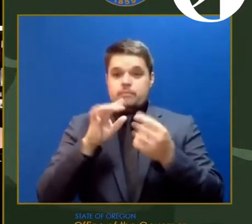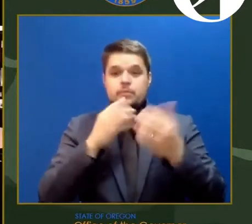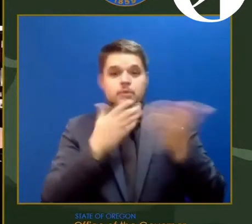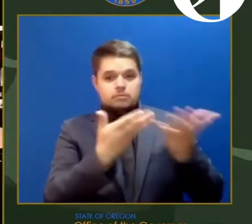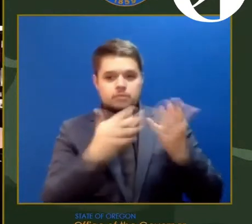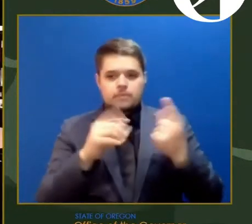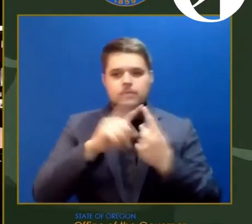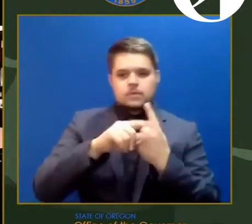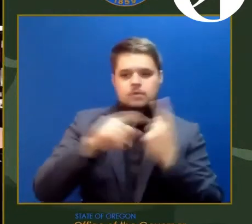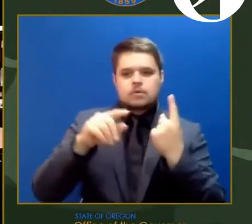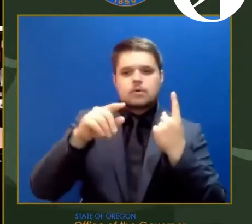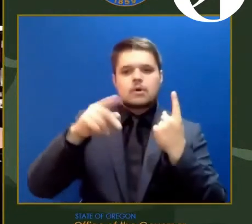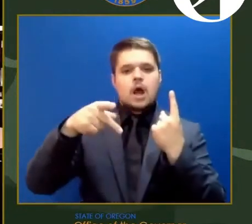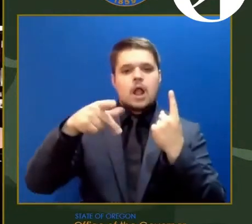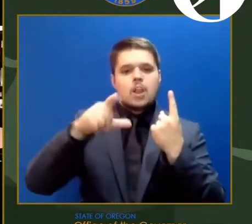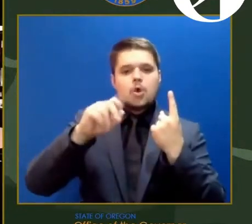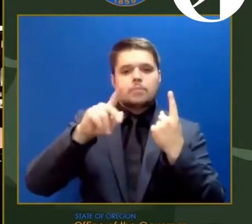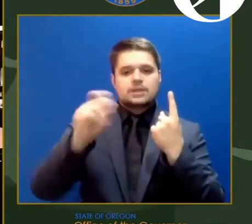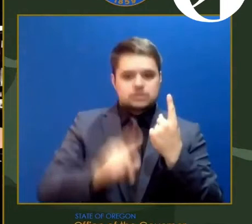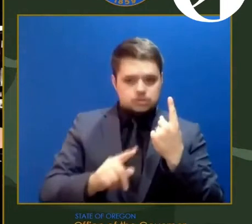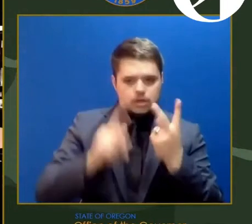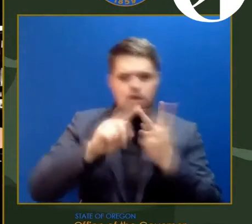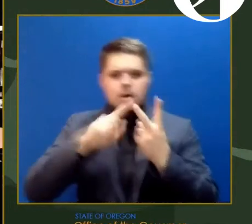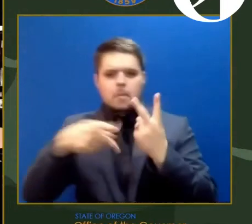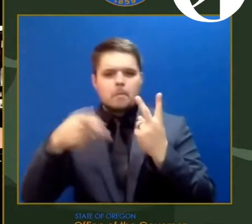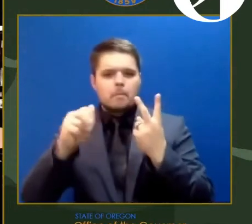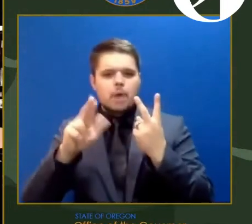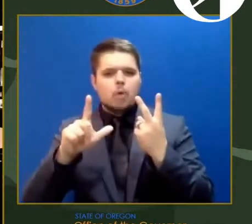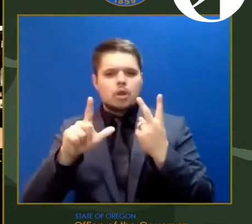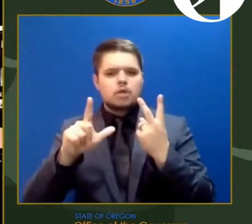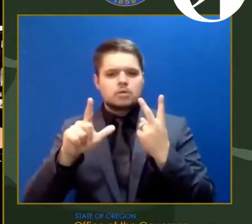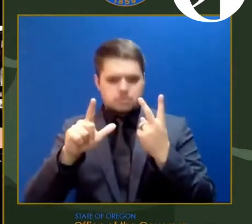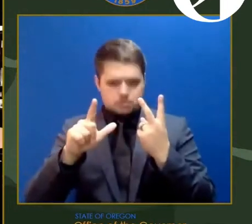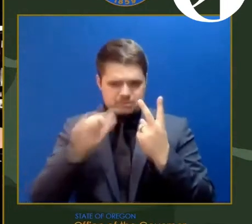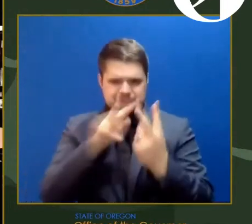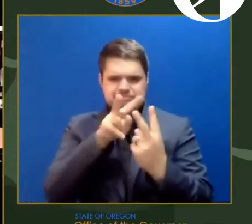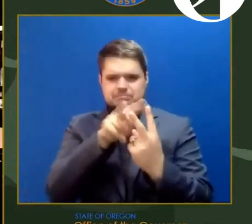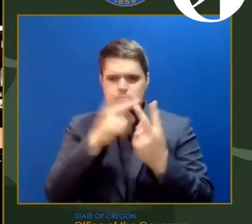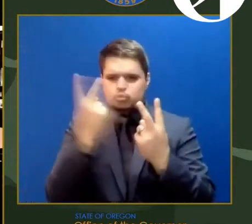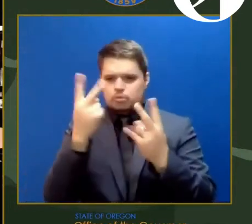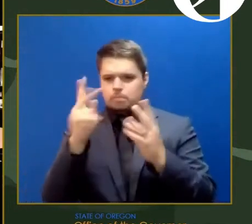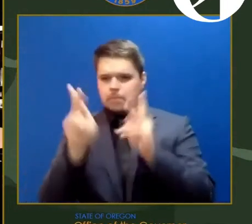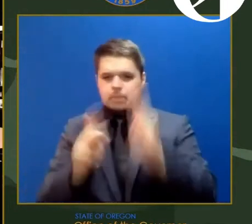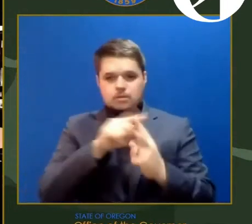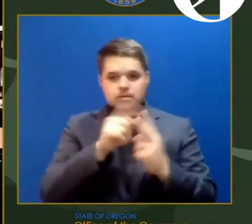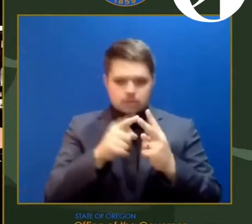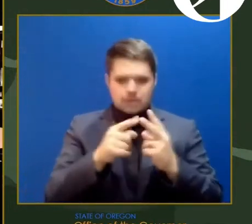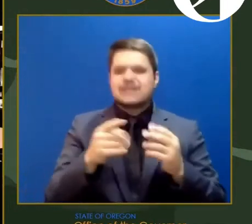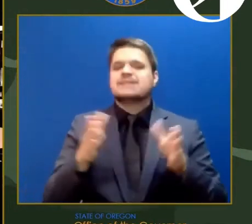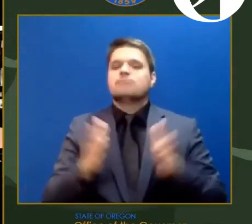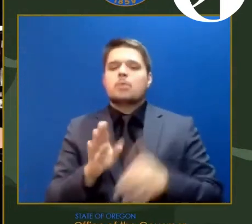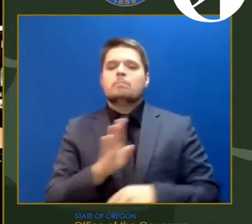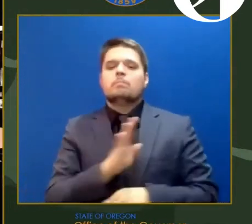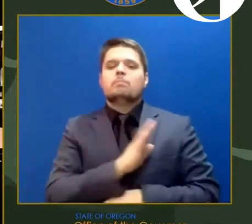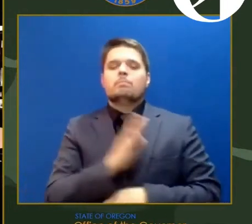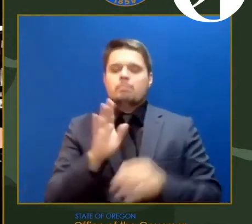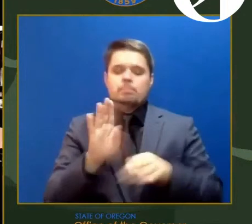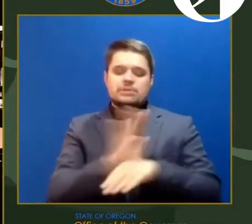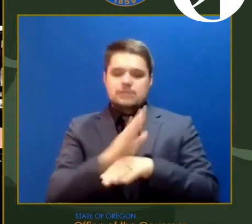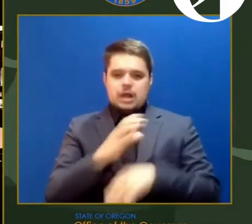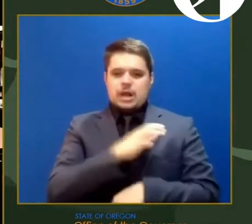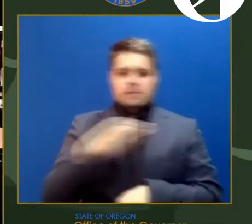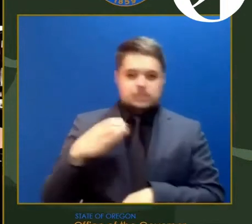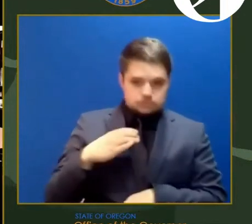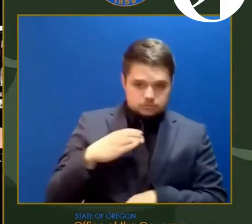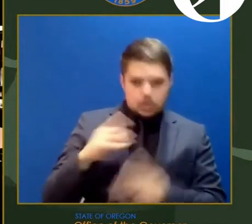Reina works on the BIPOC Small Business Economic Recovery Subcommittee, and Paul is serving on the Criminal Justice